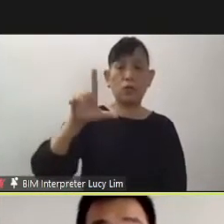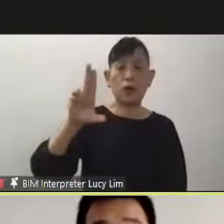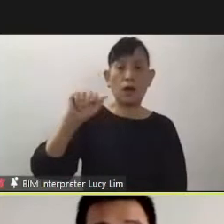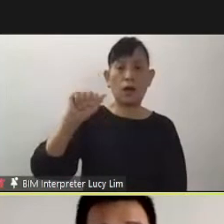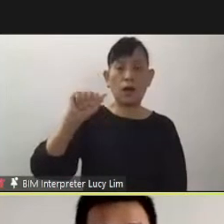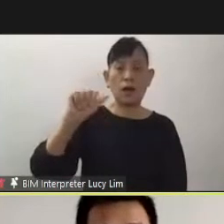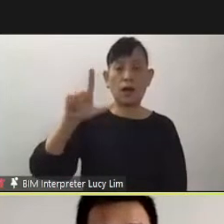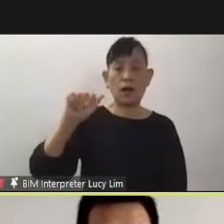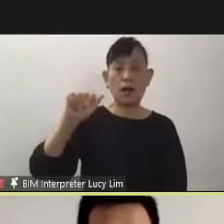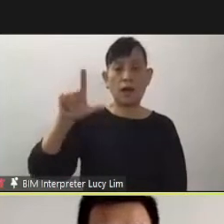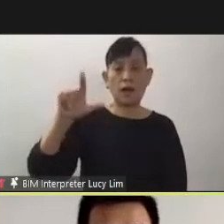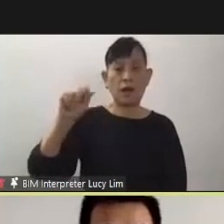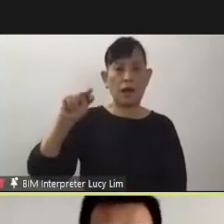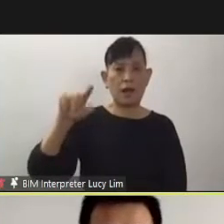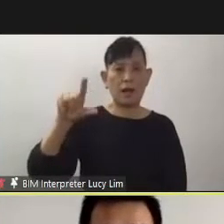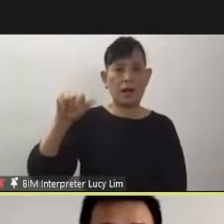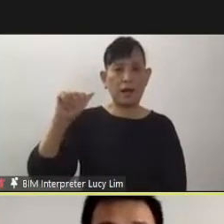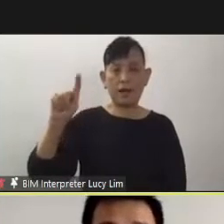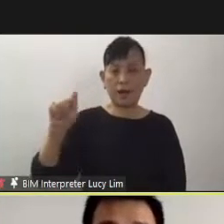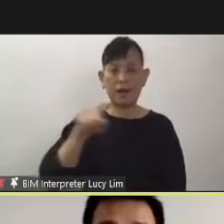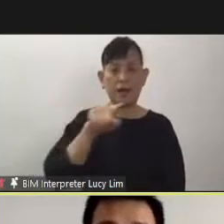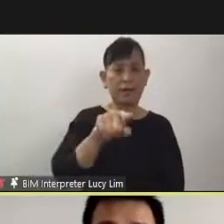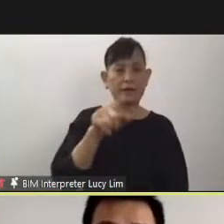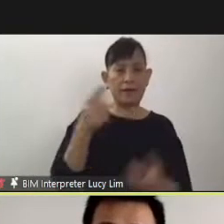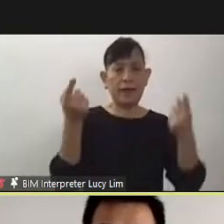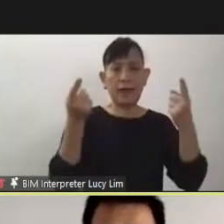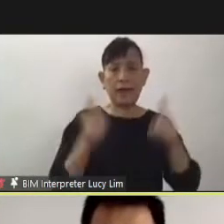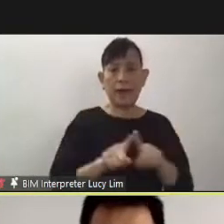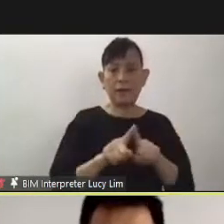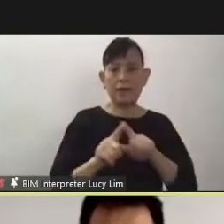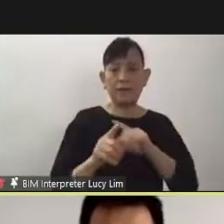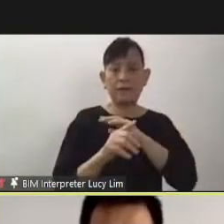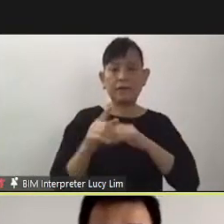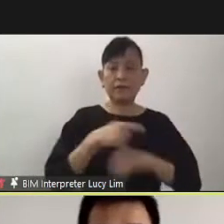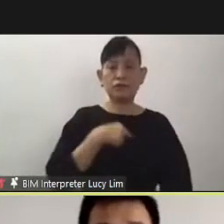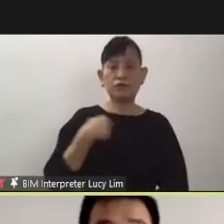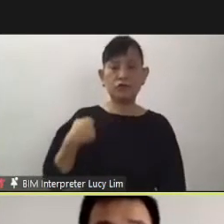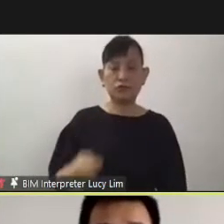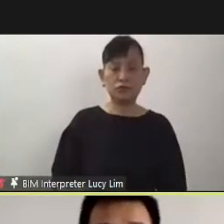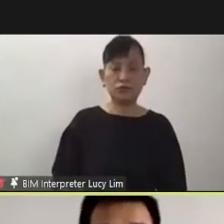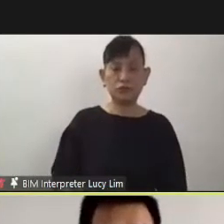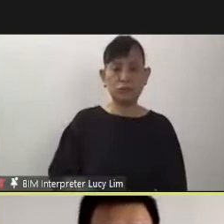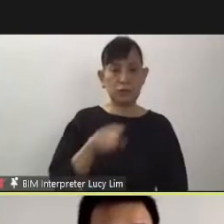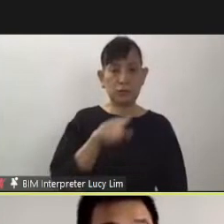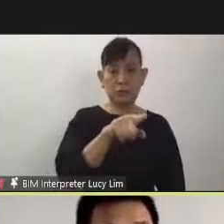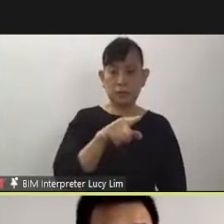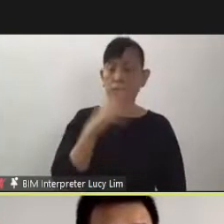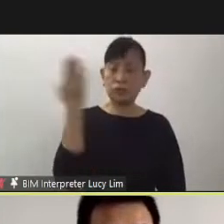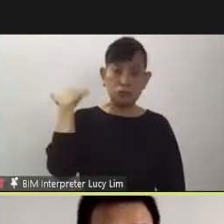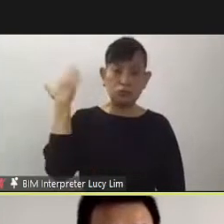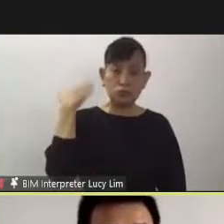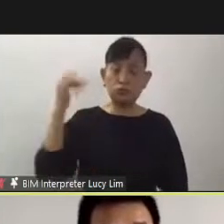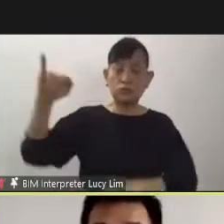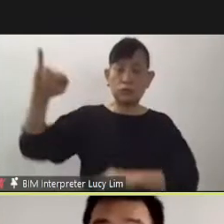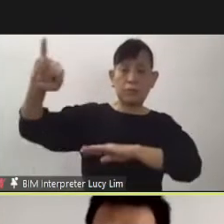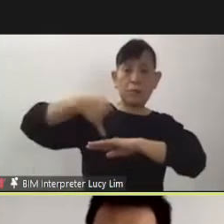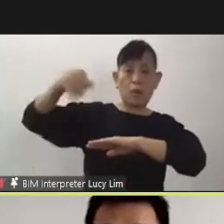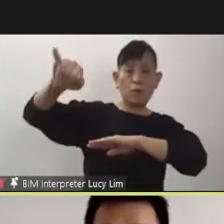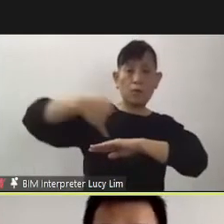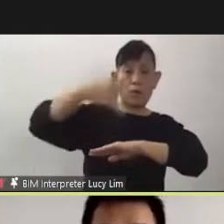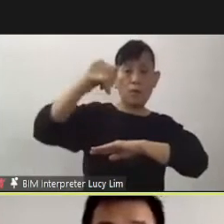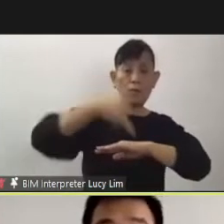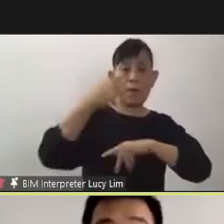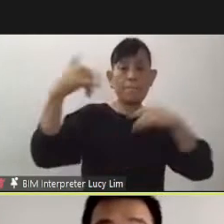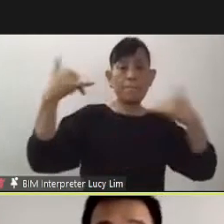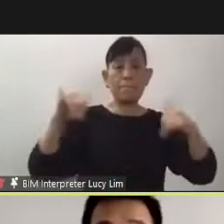of the China impact. China used to import all these plastic waste for recycling purpose from all around